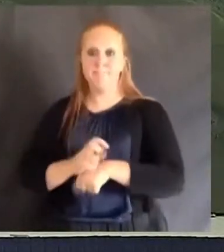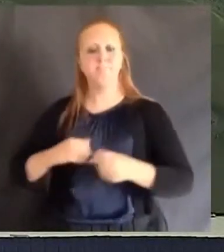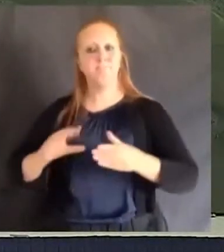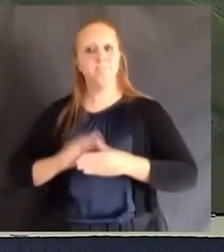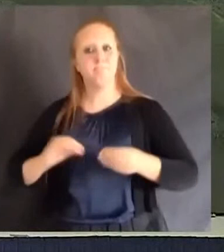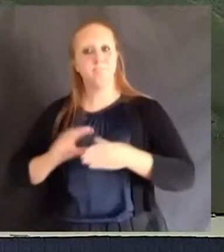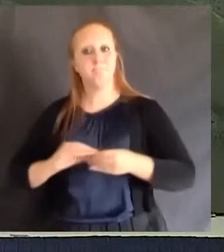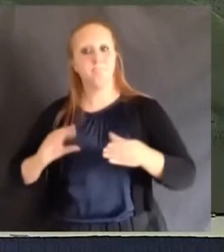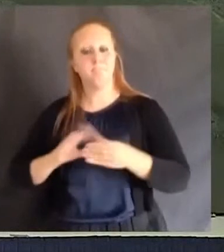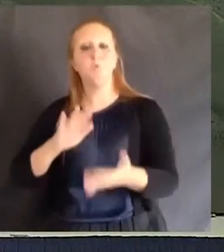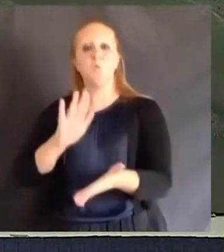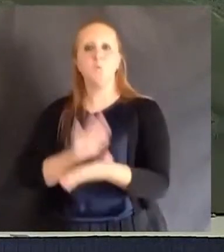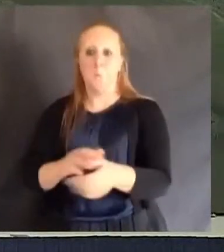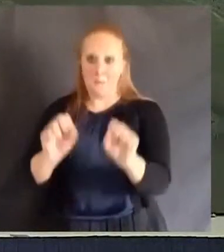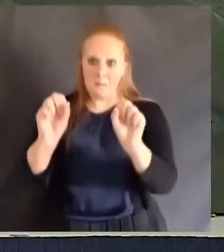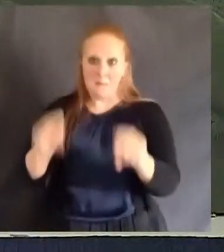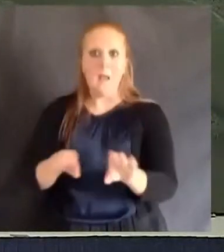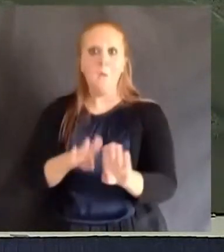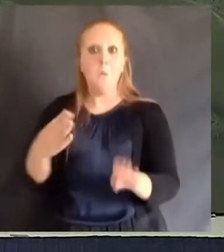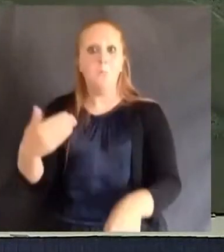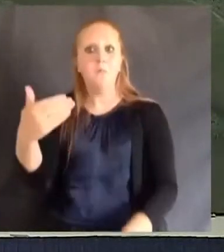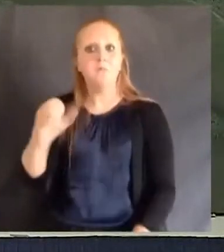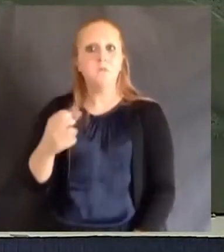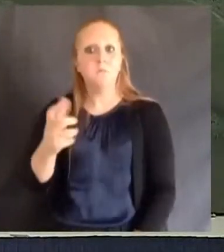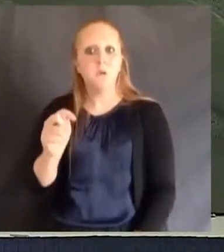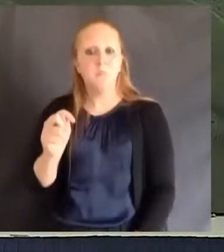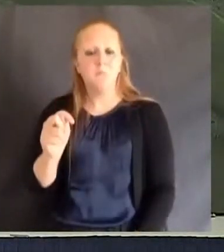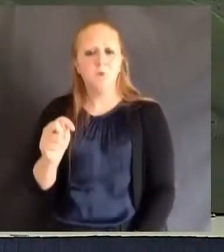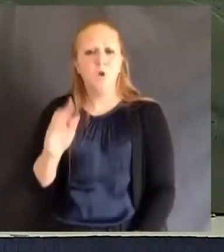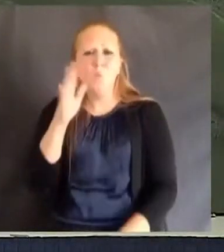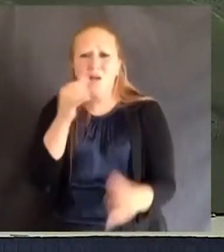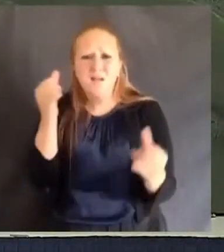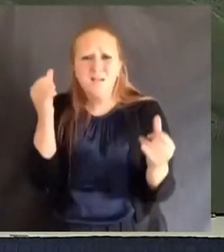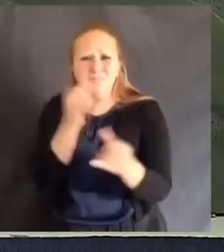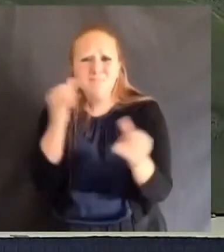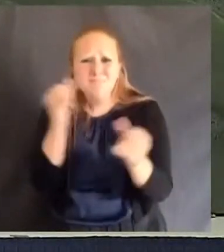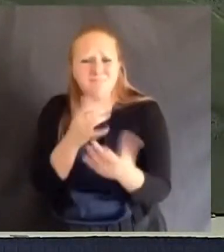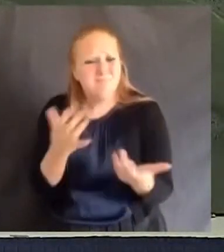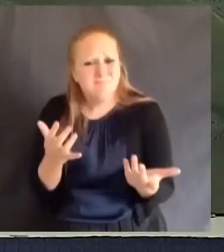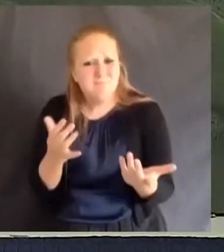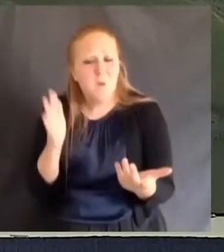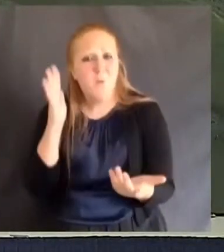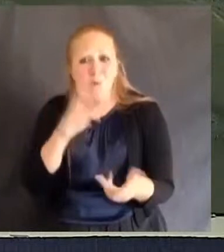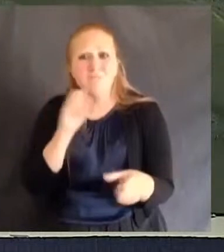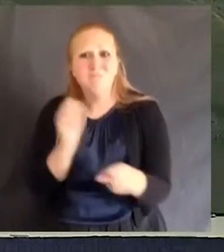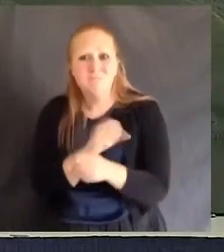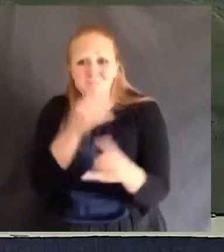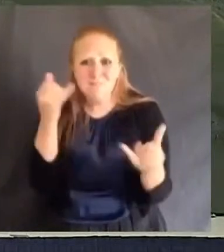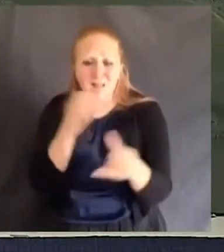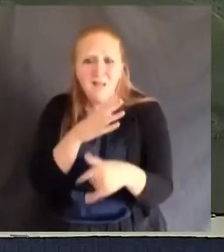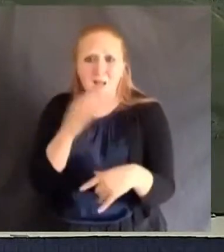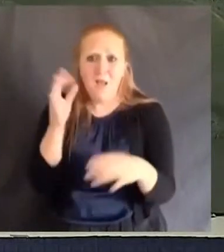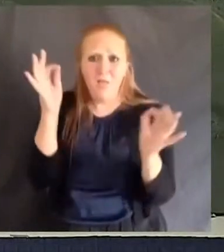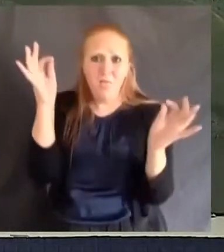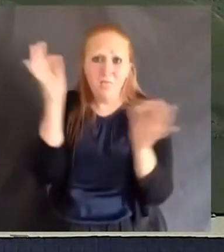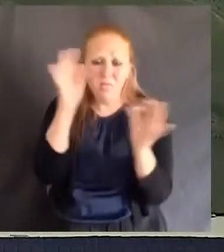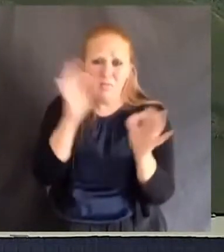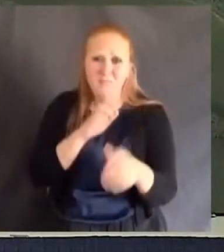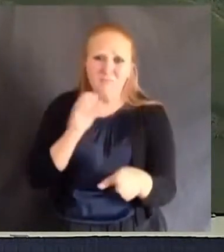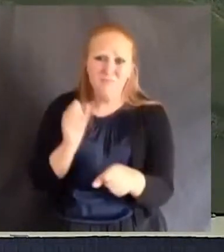school in September, that would be reckless and negligent of that person. It would be